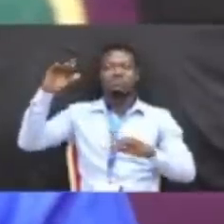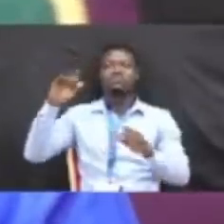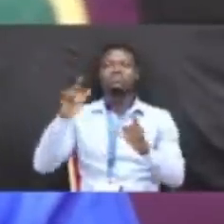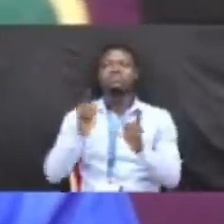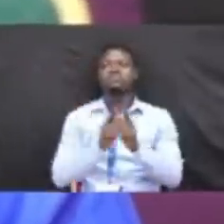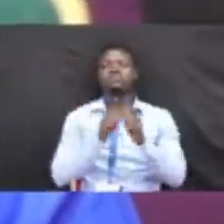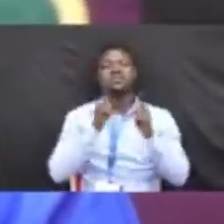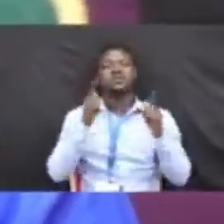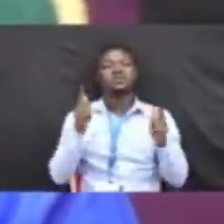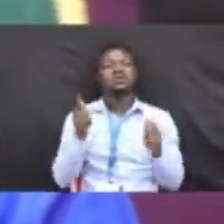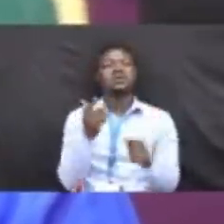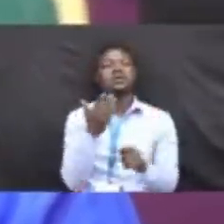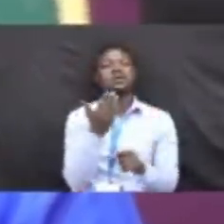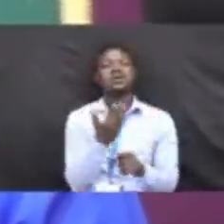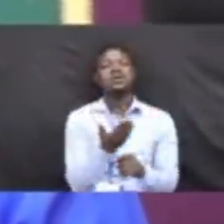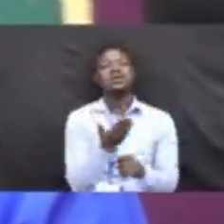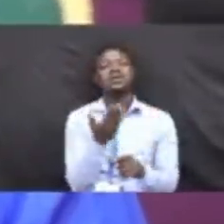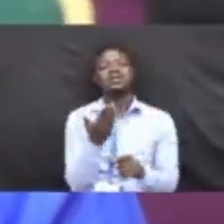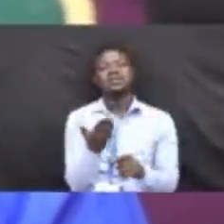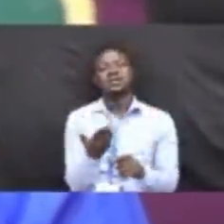sukonte.